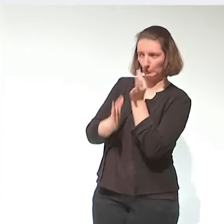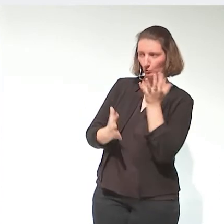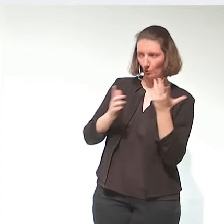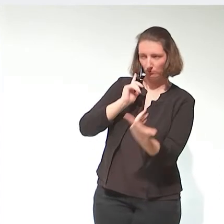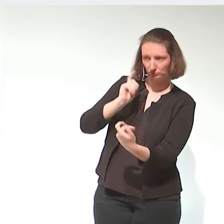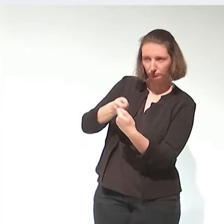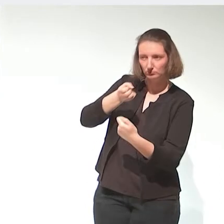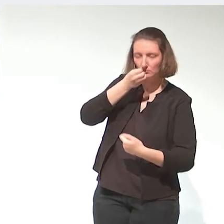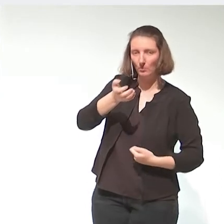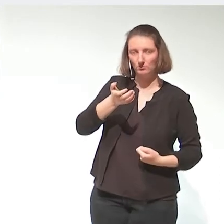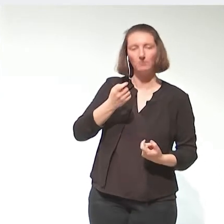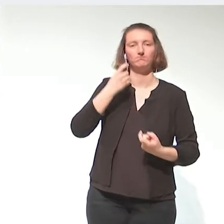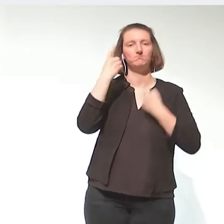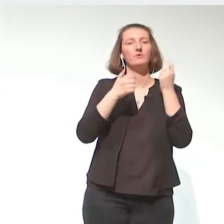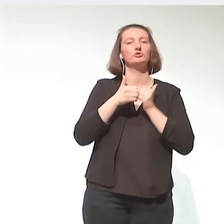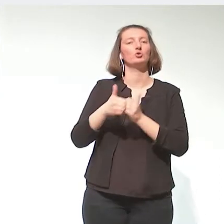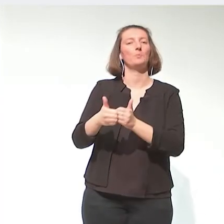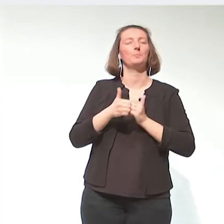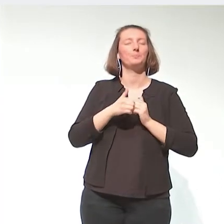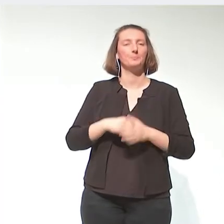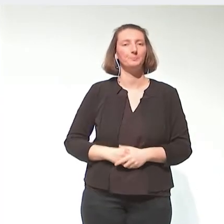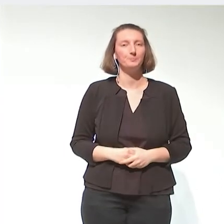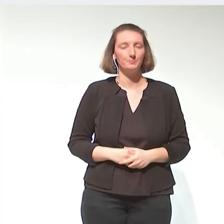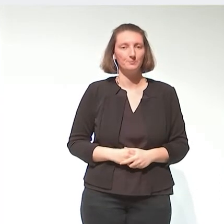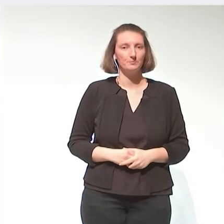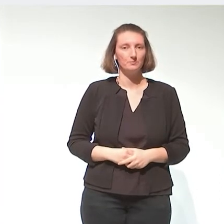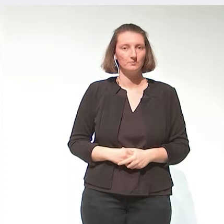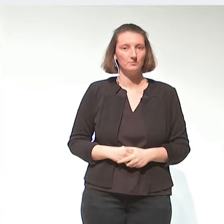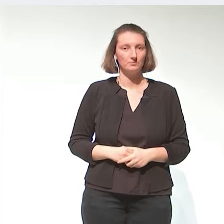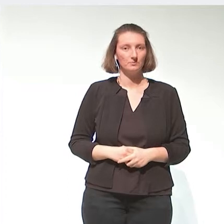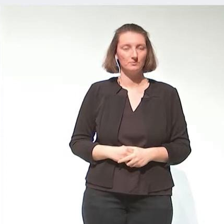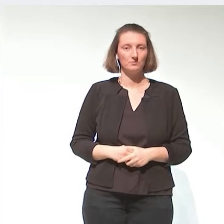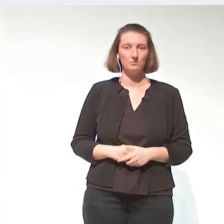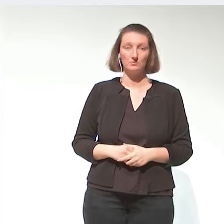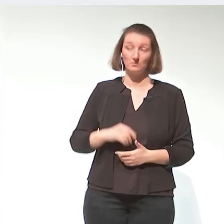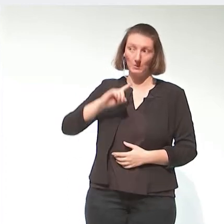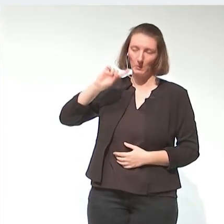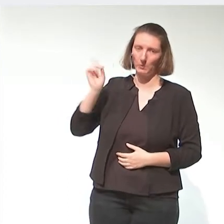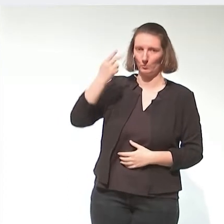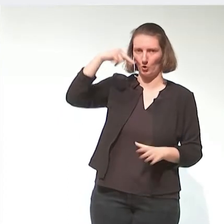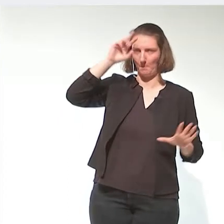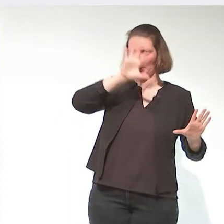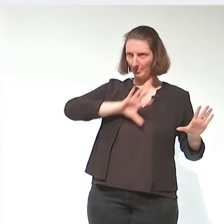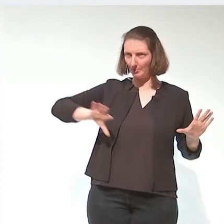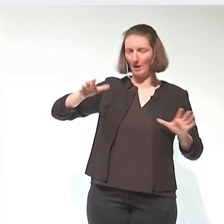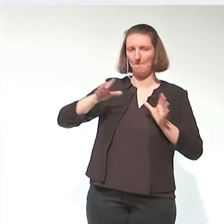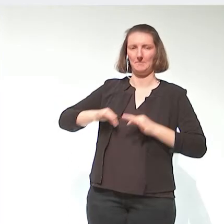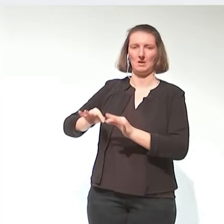European countries work together to provide adequate support.